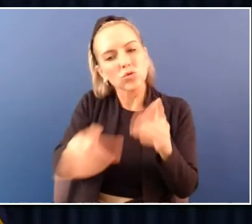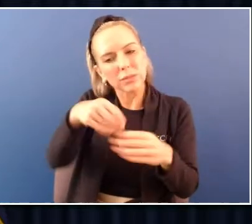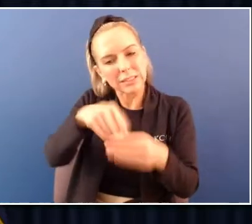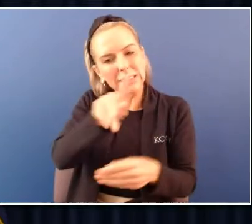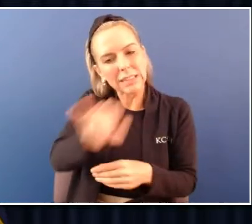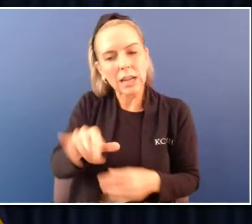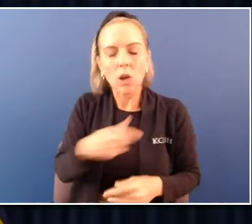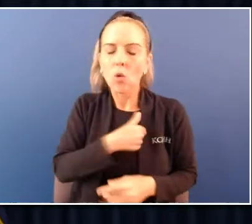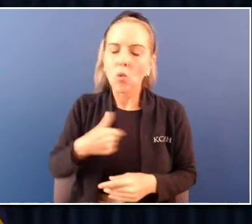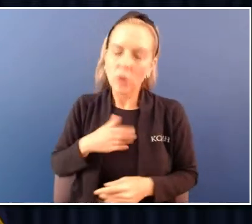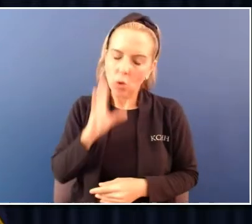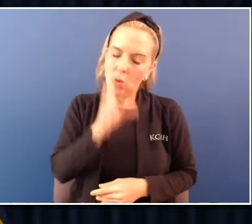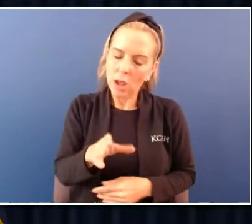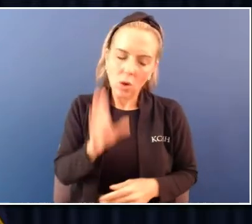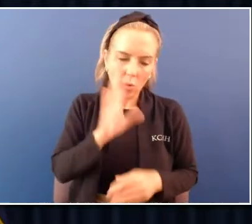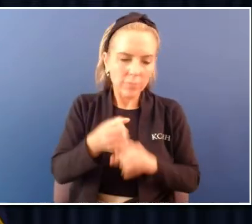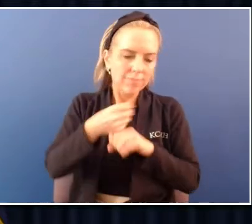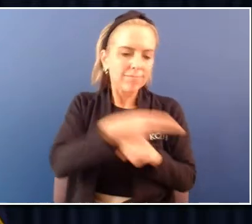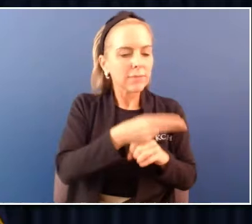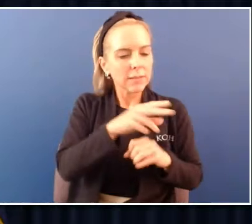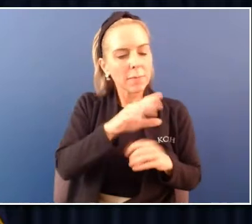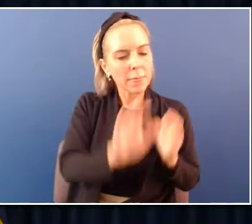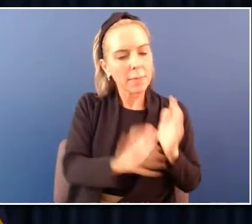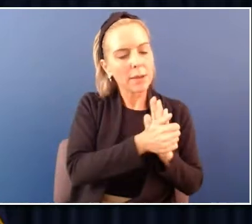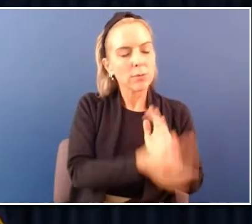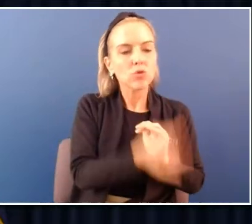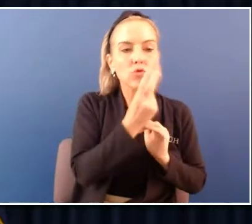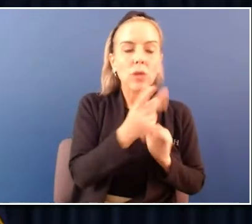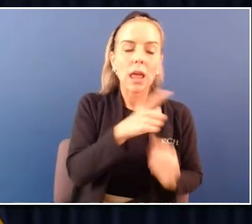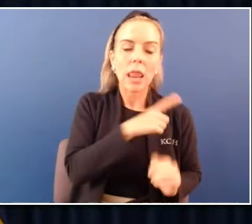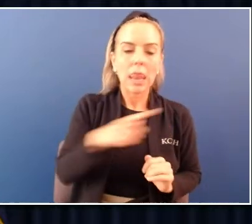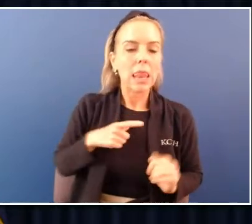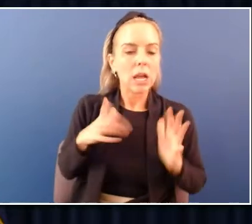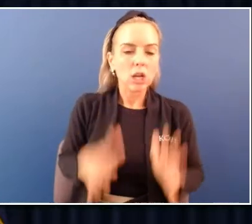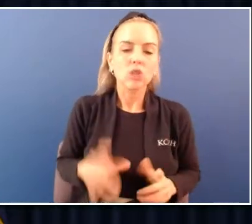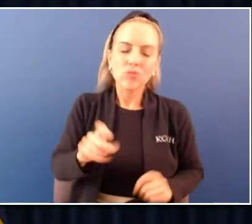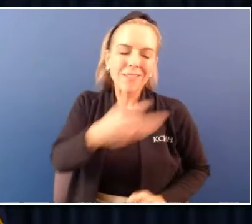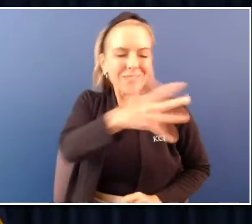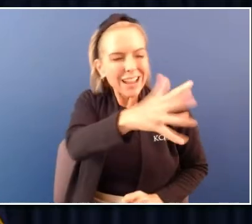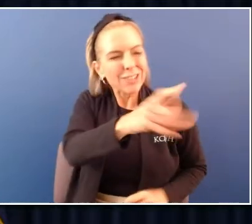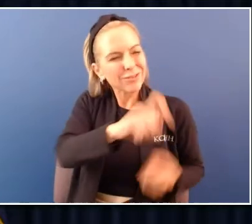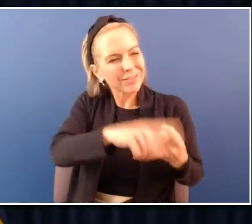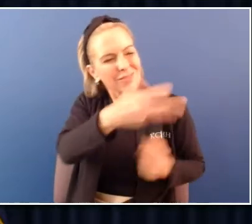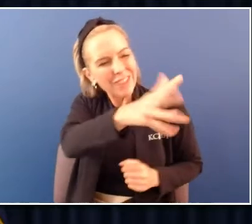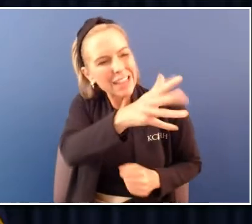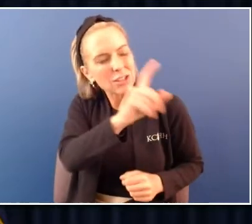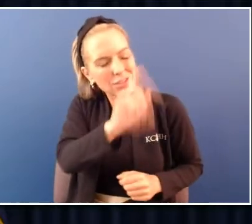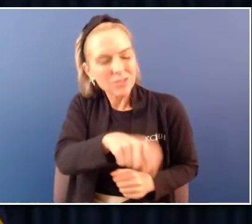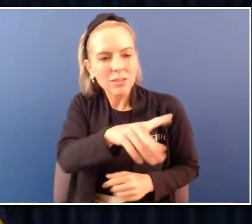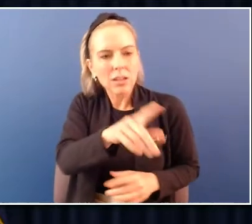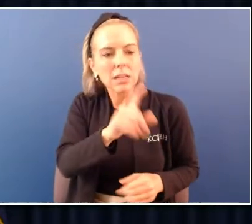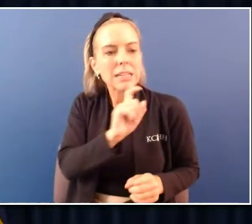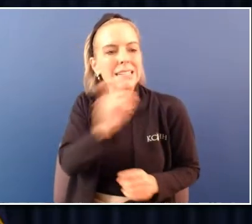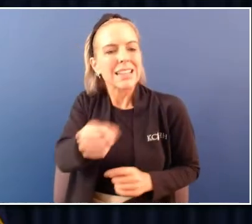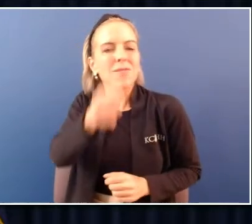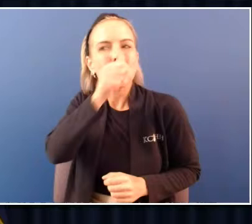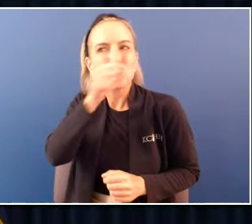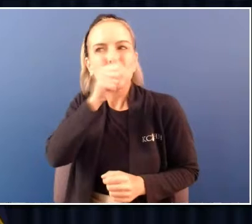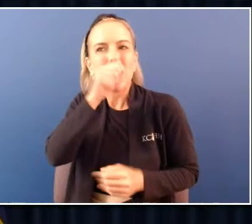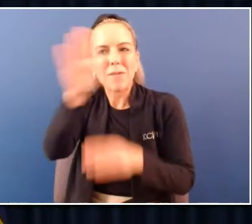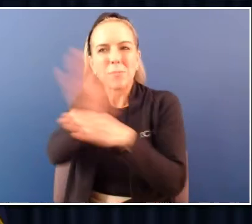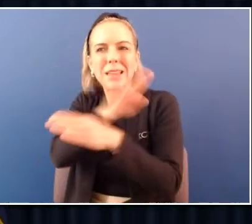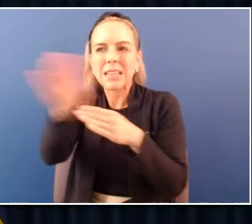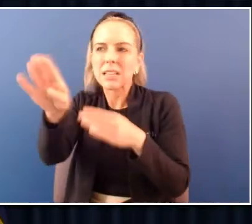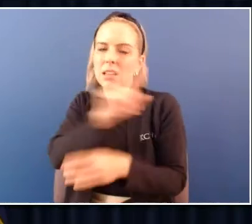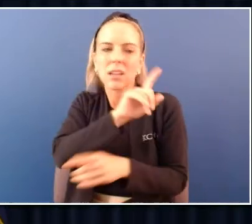defeat Amendment 2. I think the legislature should knock it off, should stop trying to give these private corporations public dollars